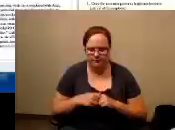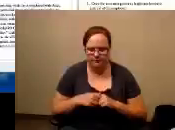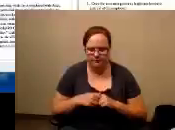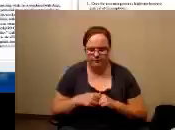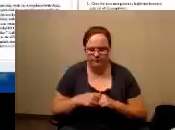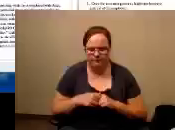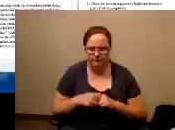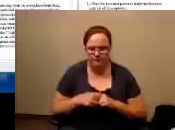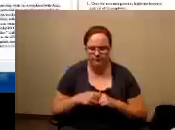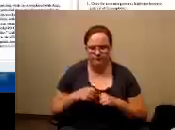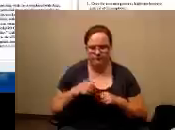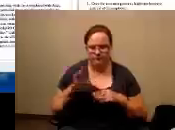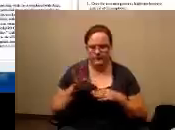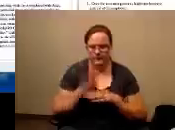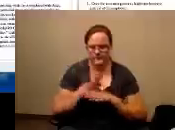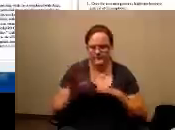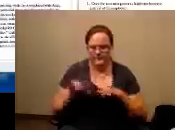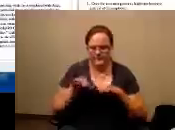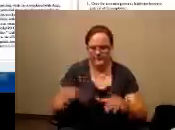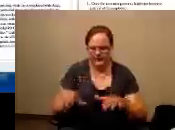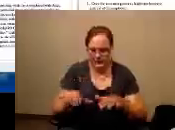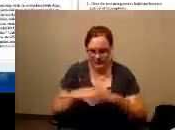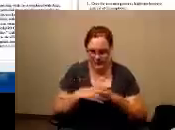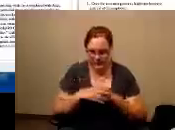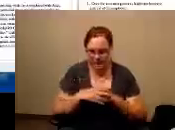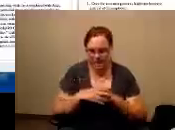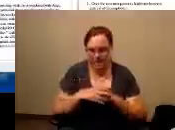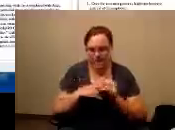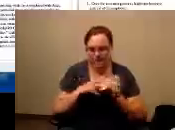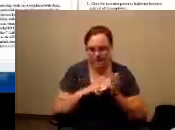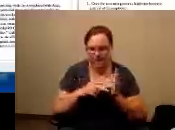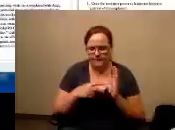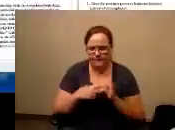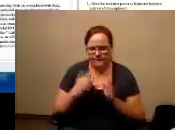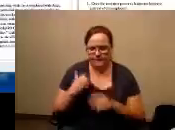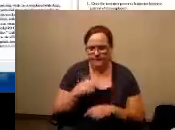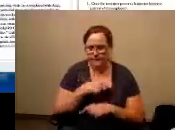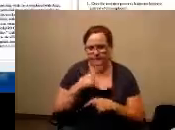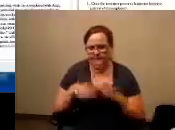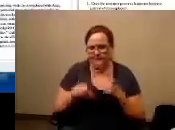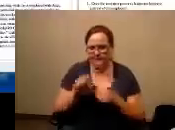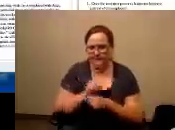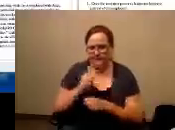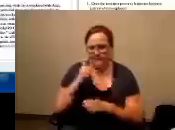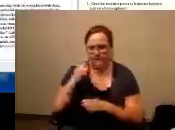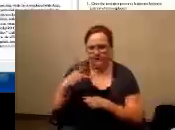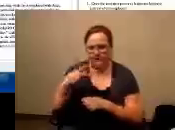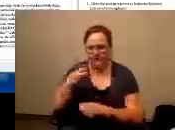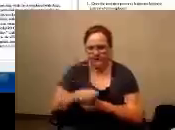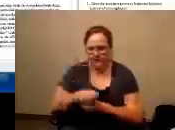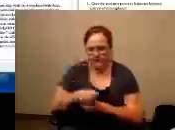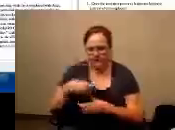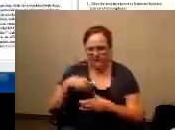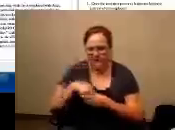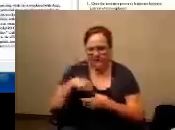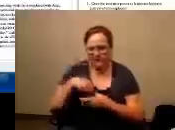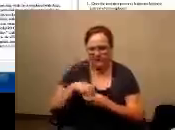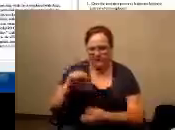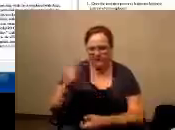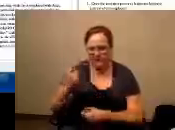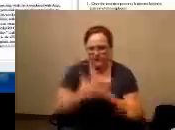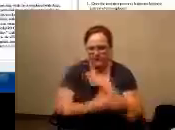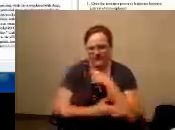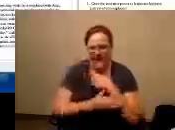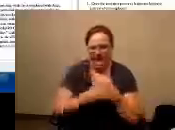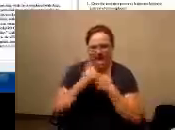business activities. Let me translate what this clause says. You can't work for 2 years in Sedgwick County